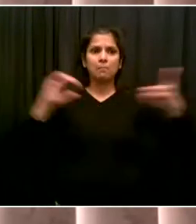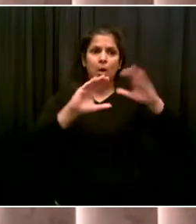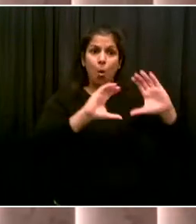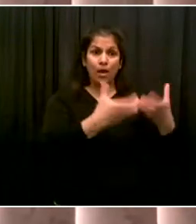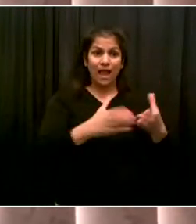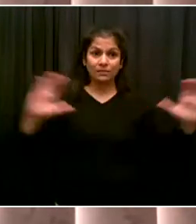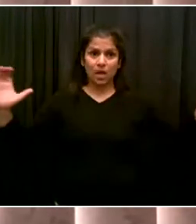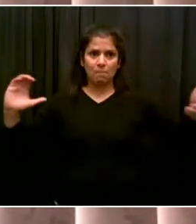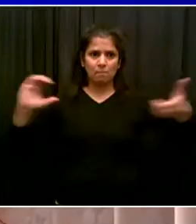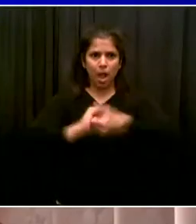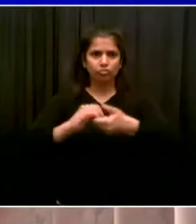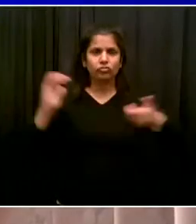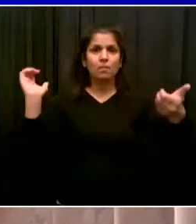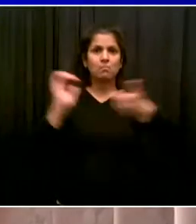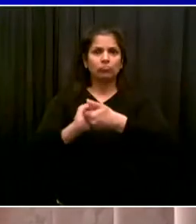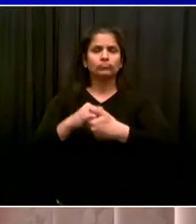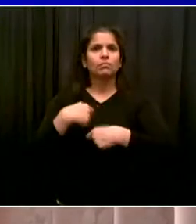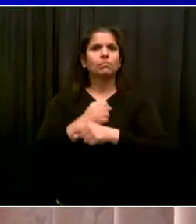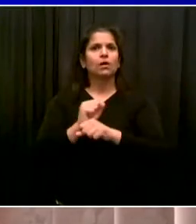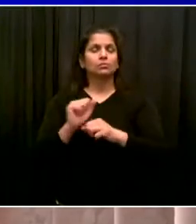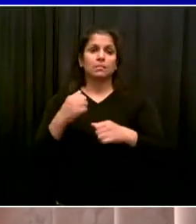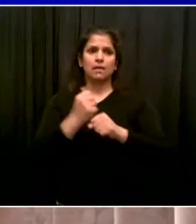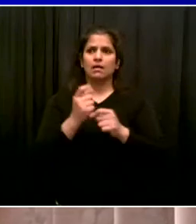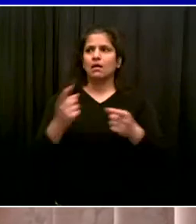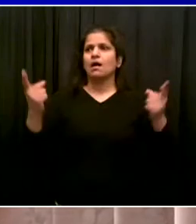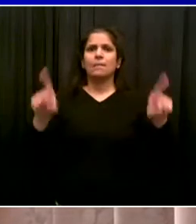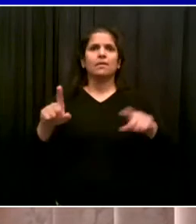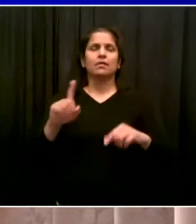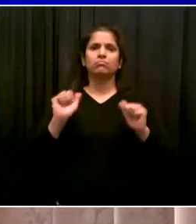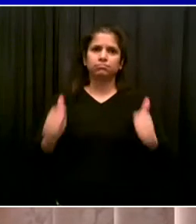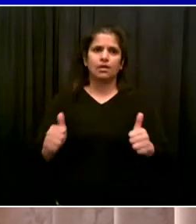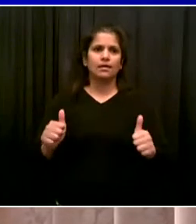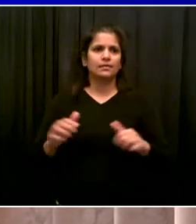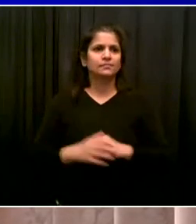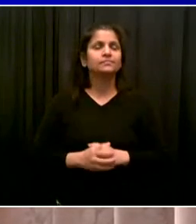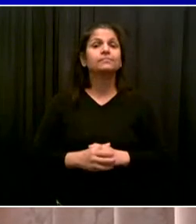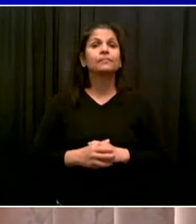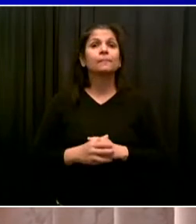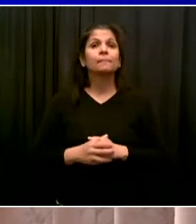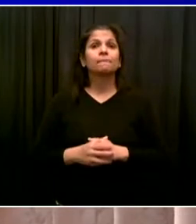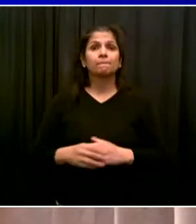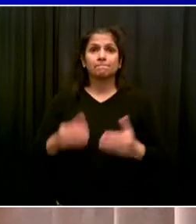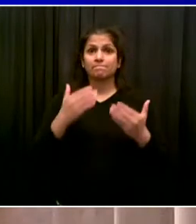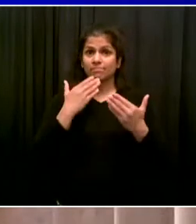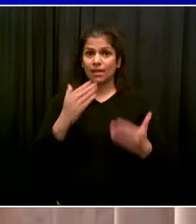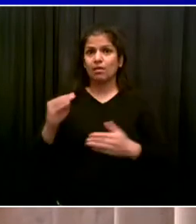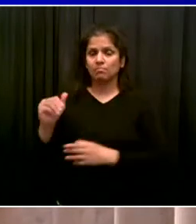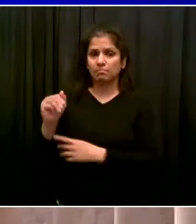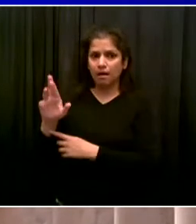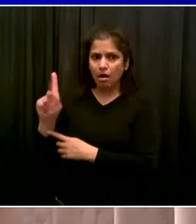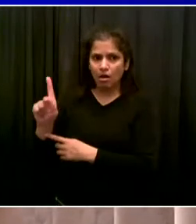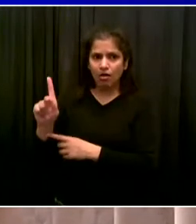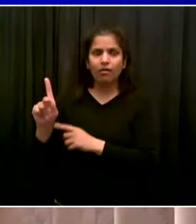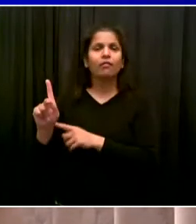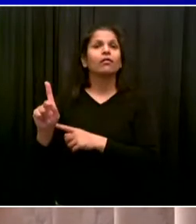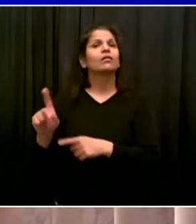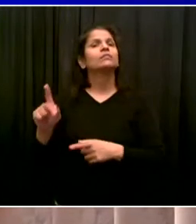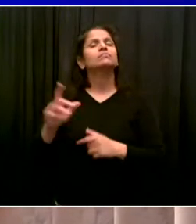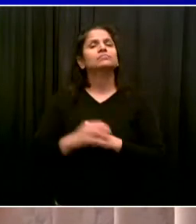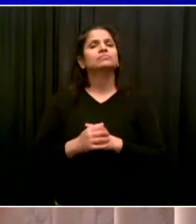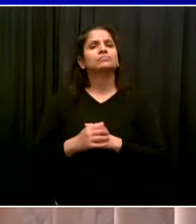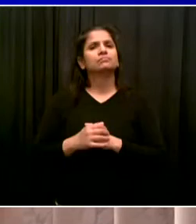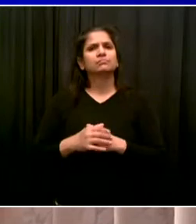our kids. Thank you, Mr. Mayor. Thank you so much, Mark, and thank you for your support throughout. And Mark made a good point. This is